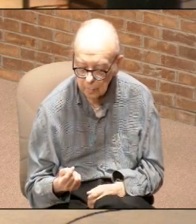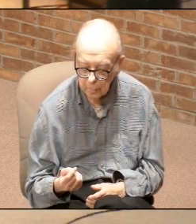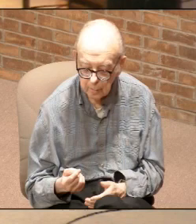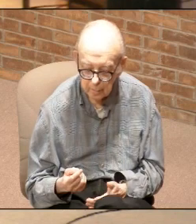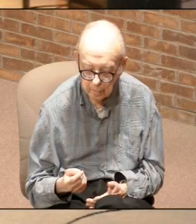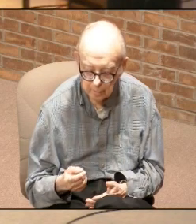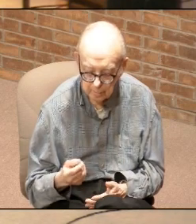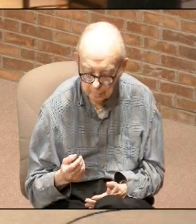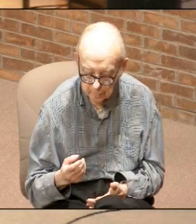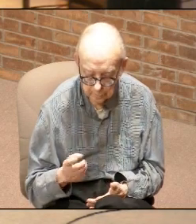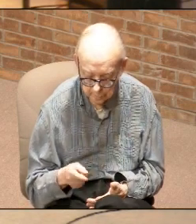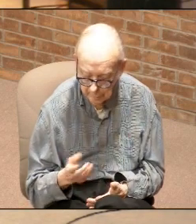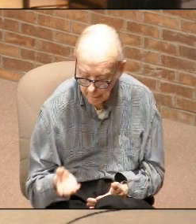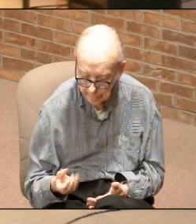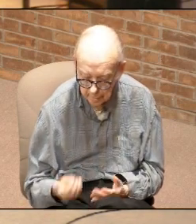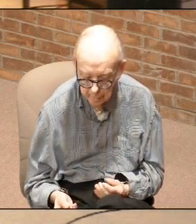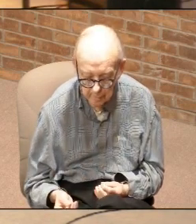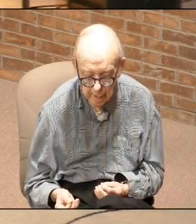you're out there